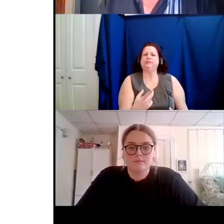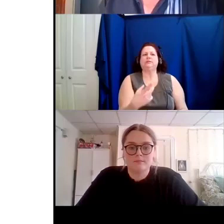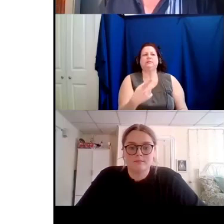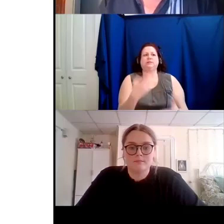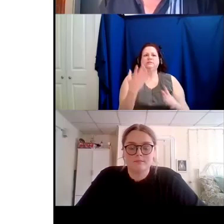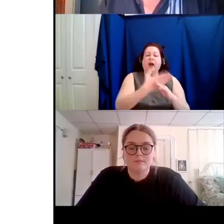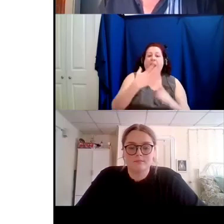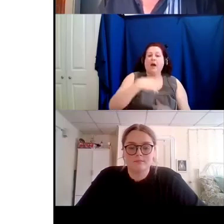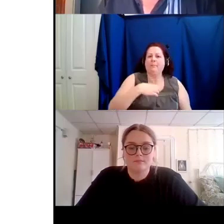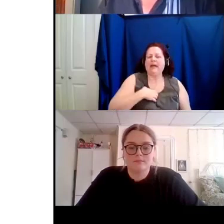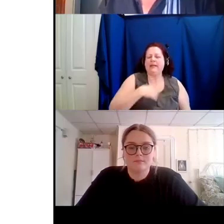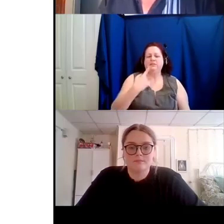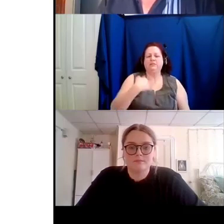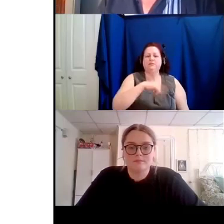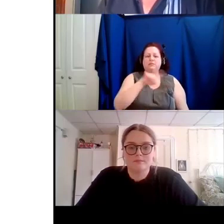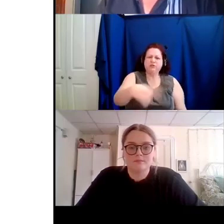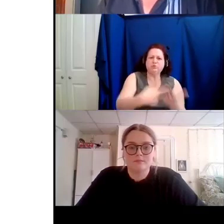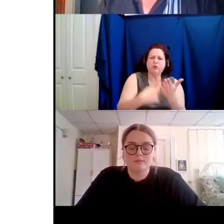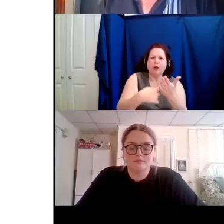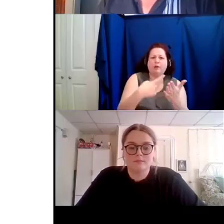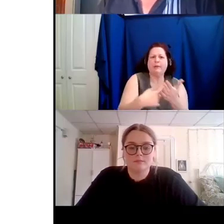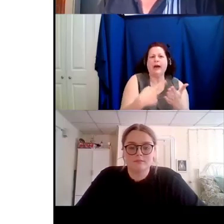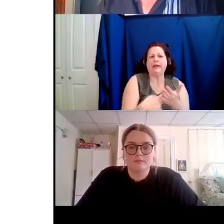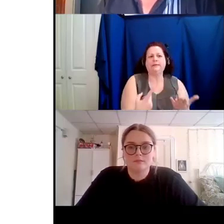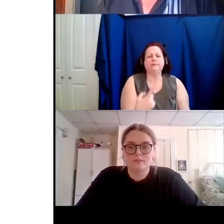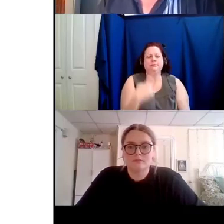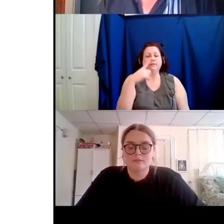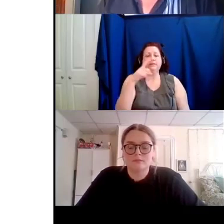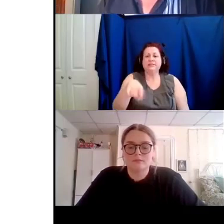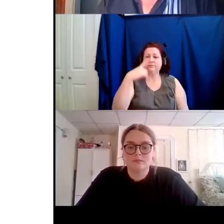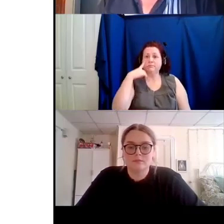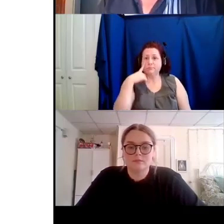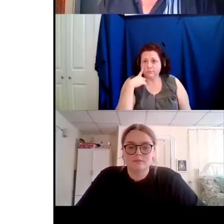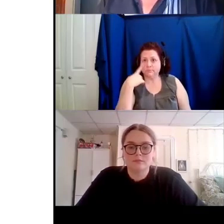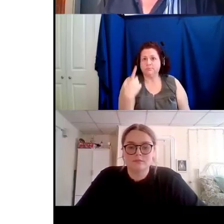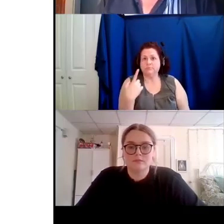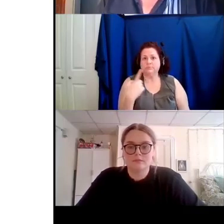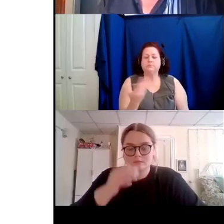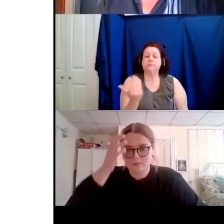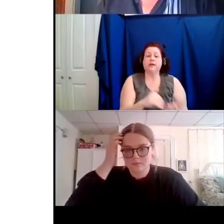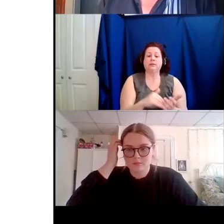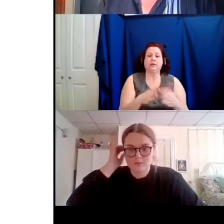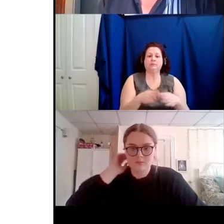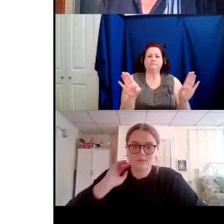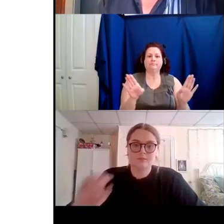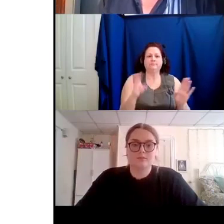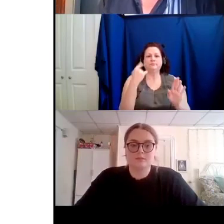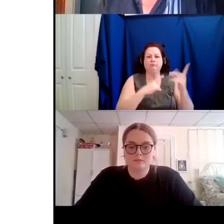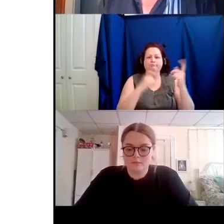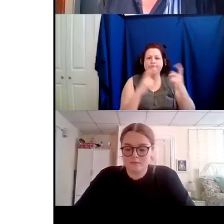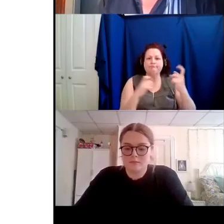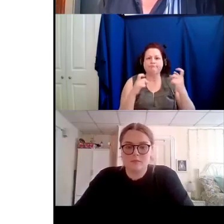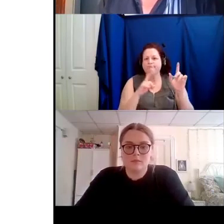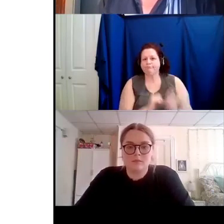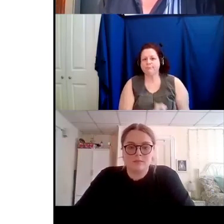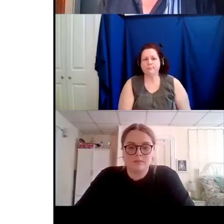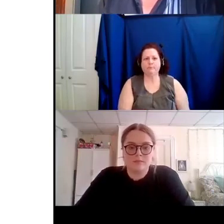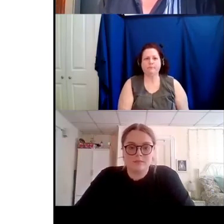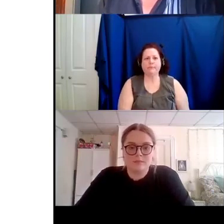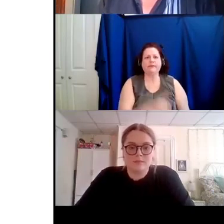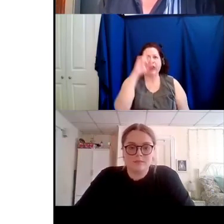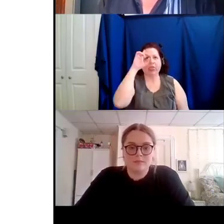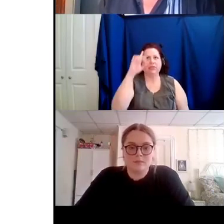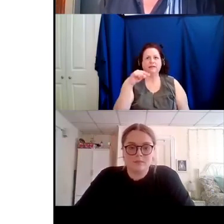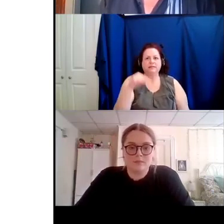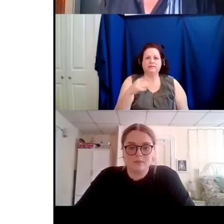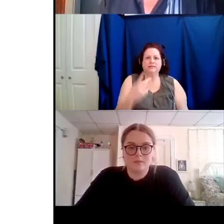think we have to talk about this, and that's what we're doing today. So again, I'm going to open it up, and I'll try to answer questions because I think